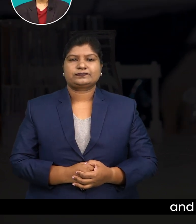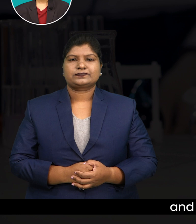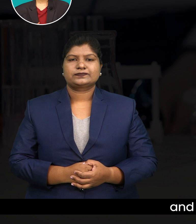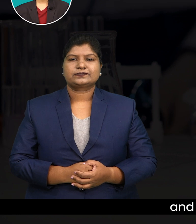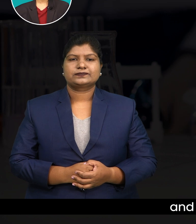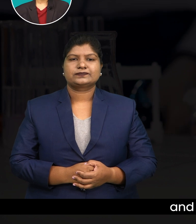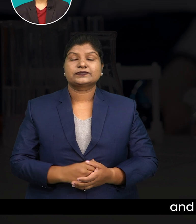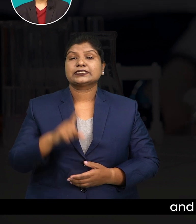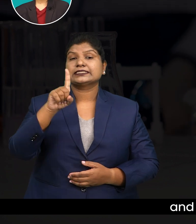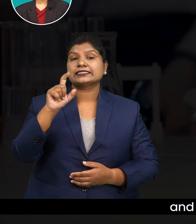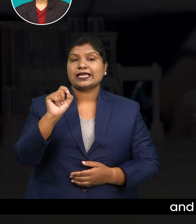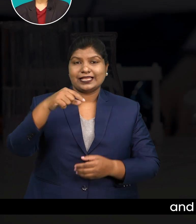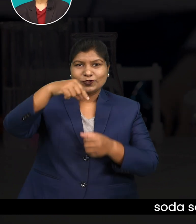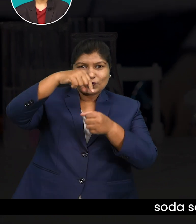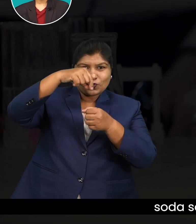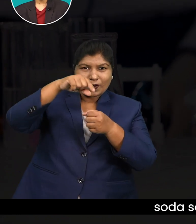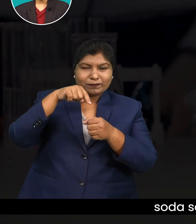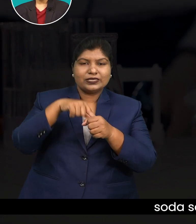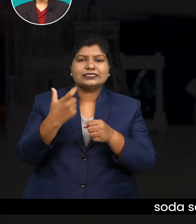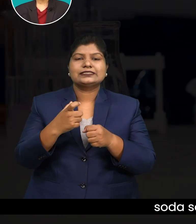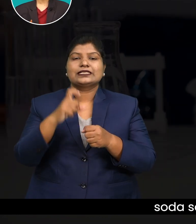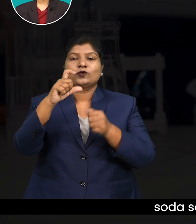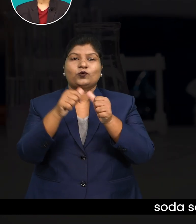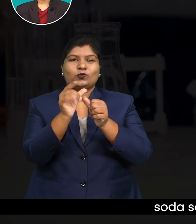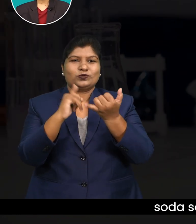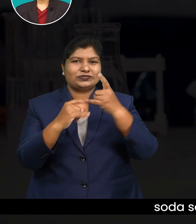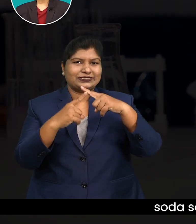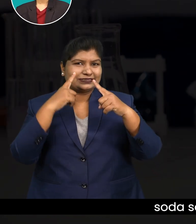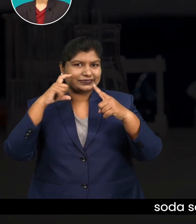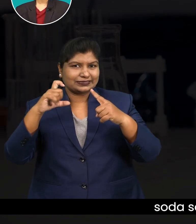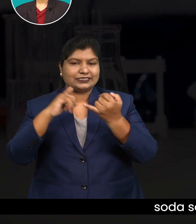and 10 drops of caustic soda solution to the test tube.